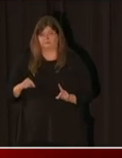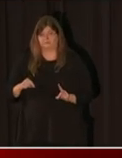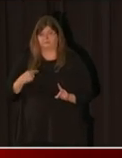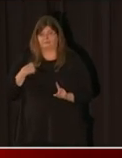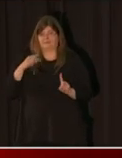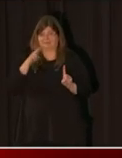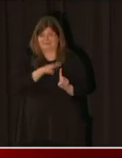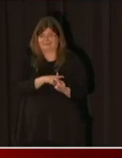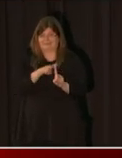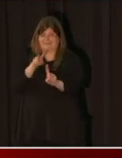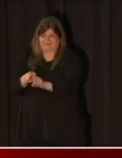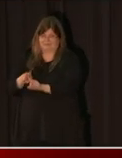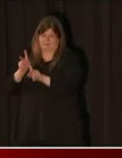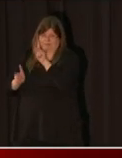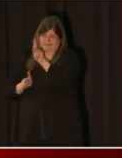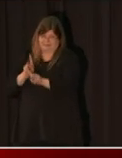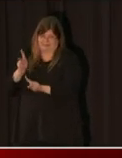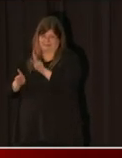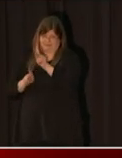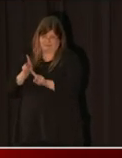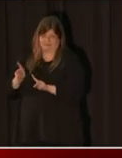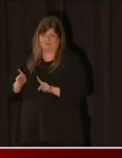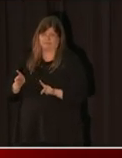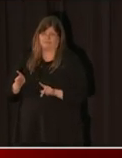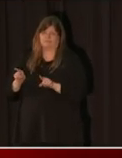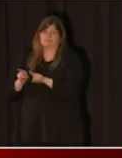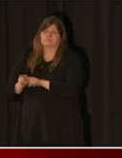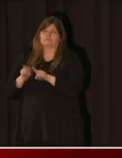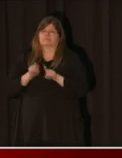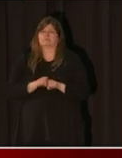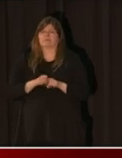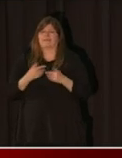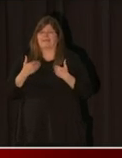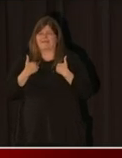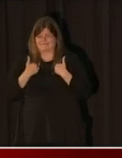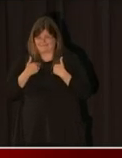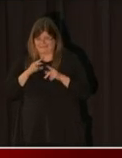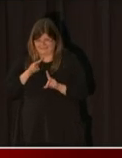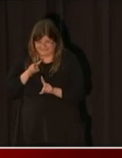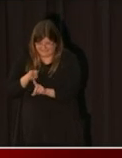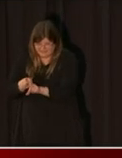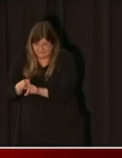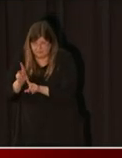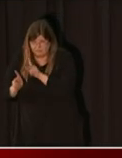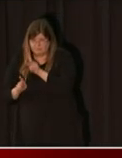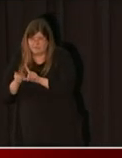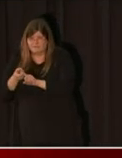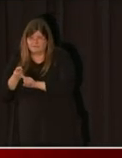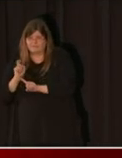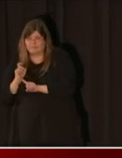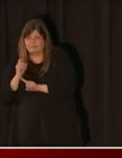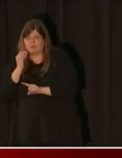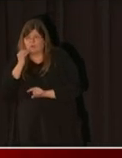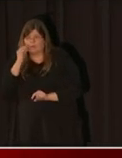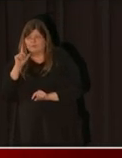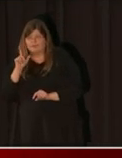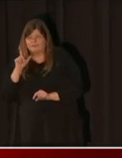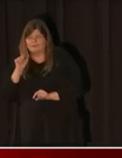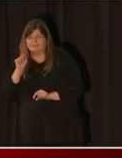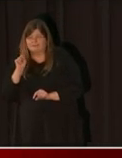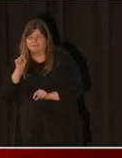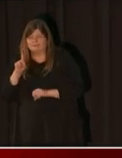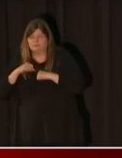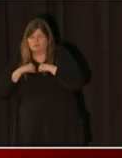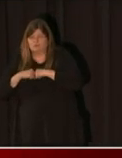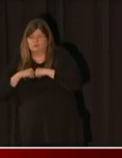patrol, I also have folks that are assigned to my Homeland Security Bureau, to my Narcotics and Special Investigations